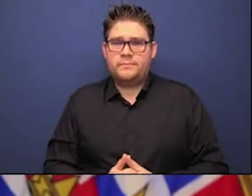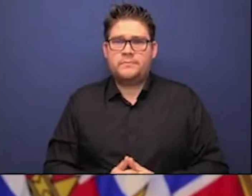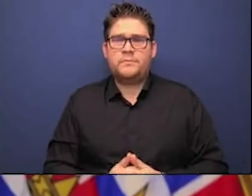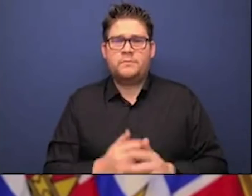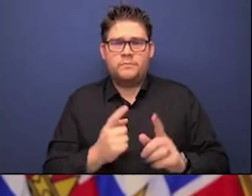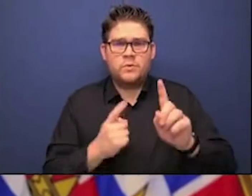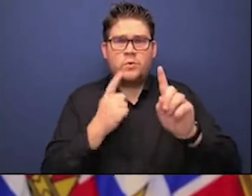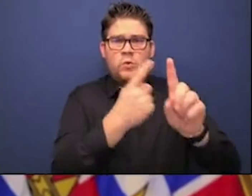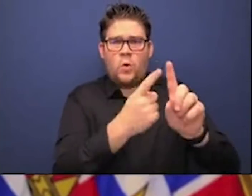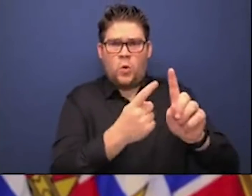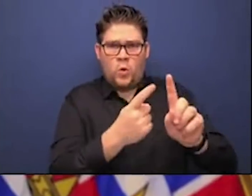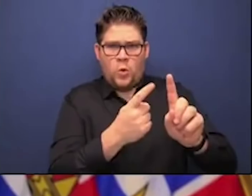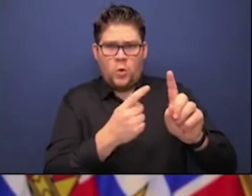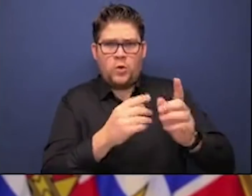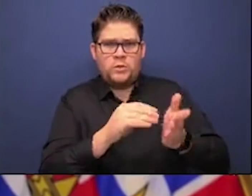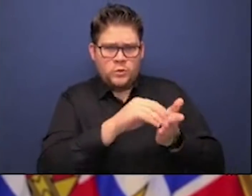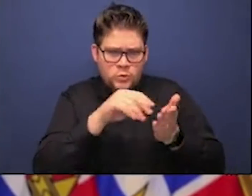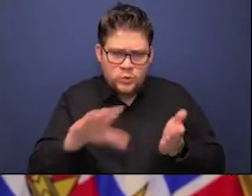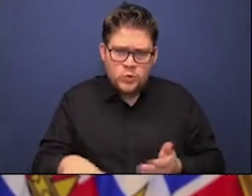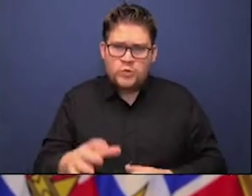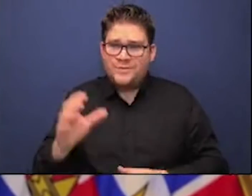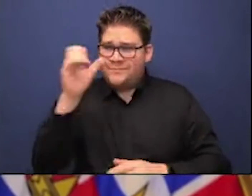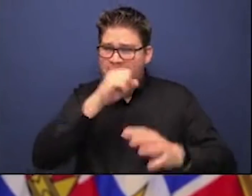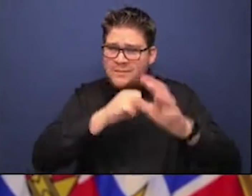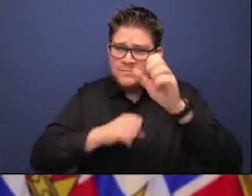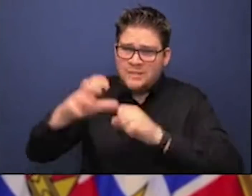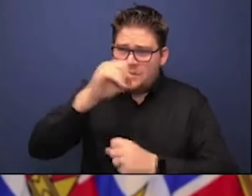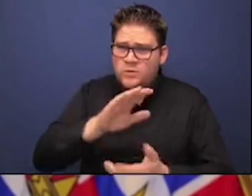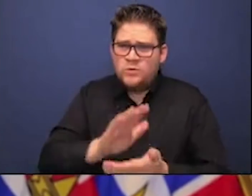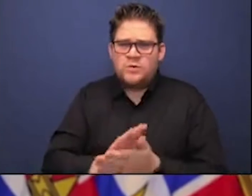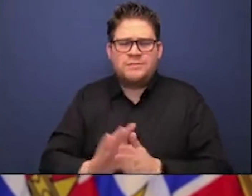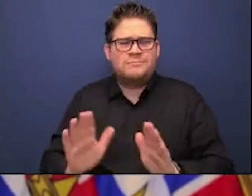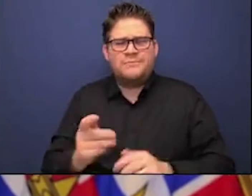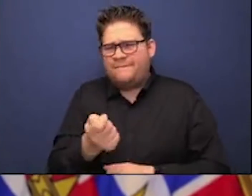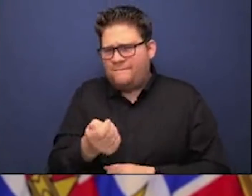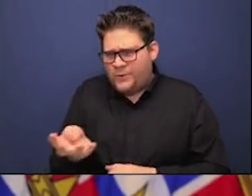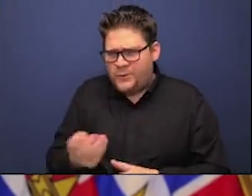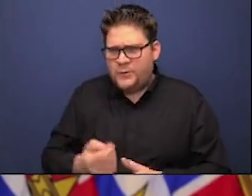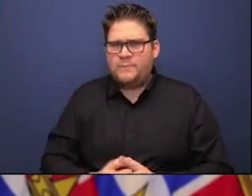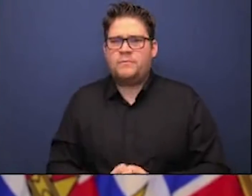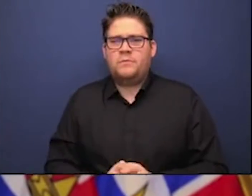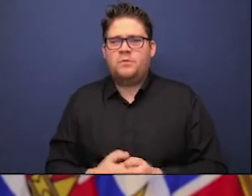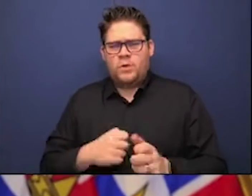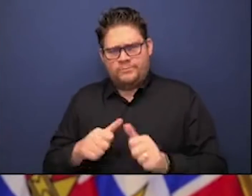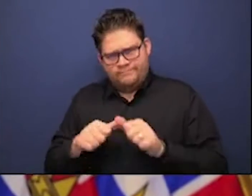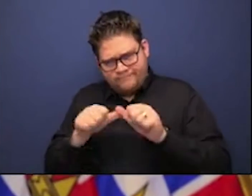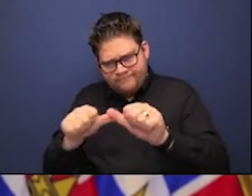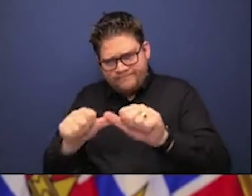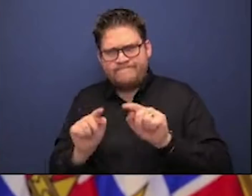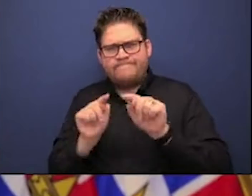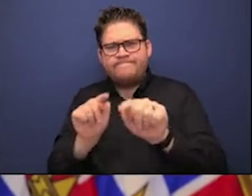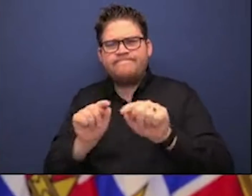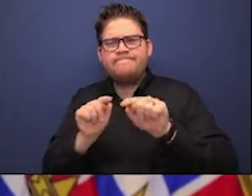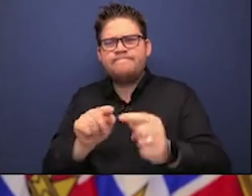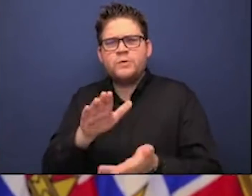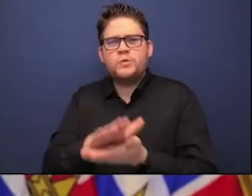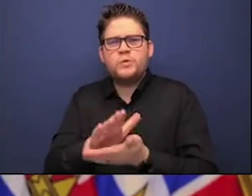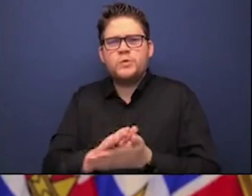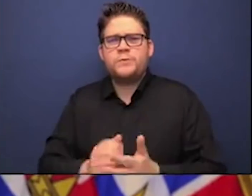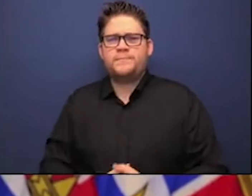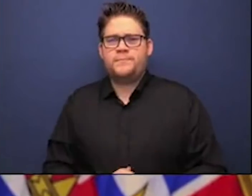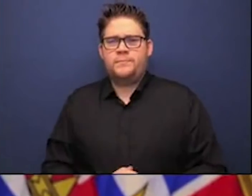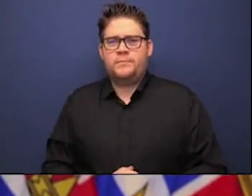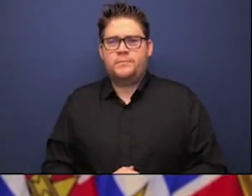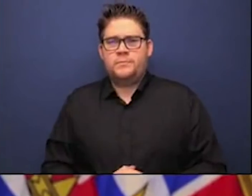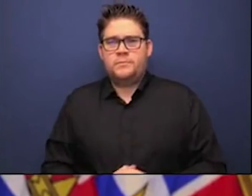much time as is safely possible during the pandemic. Prioritizing the social, emotional, and